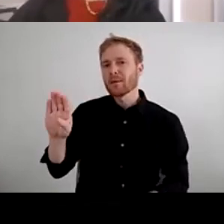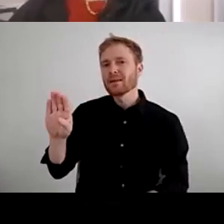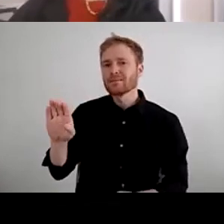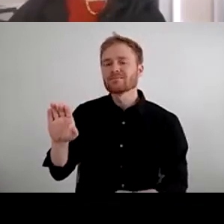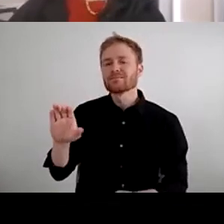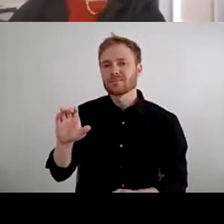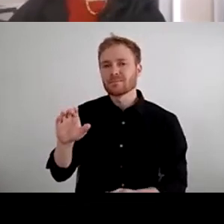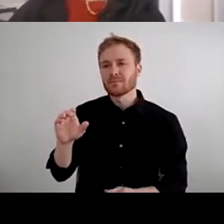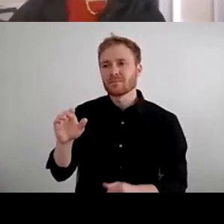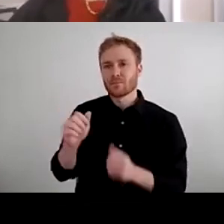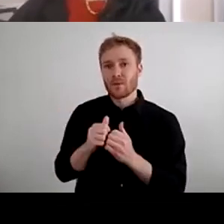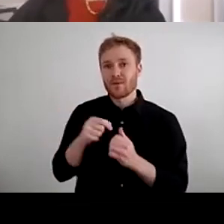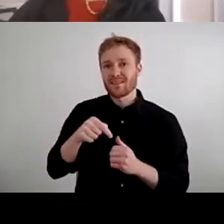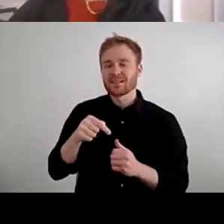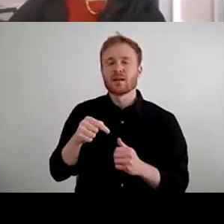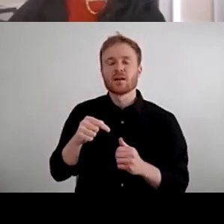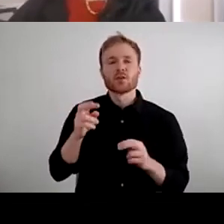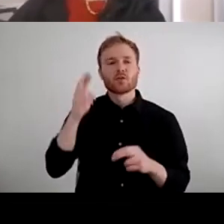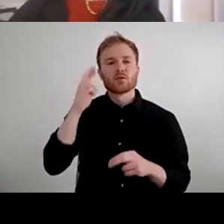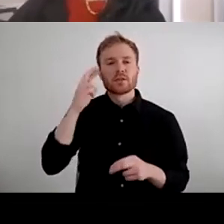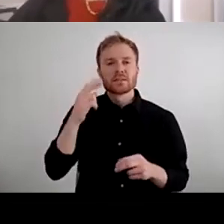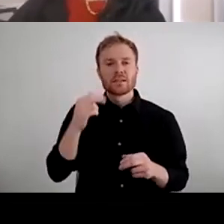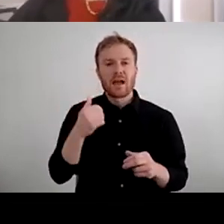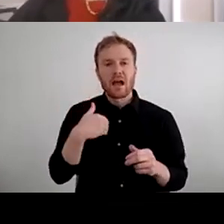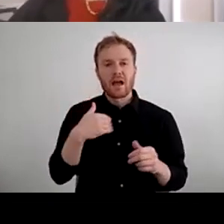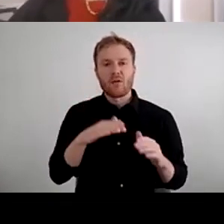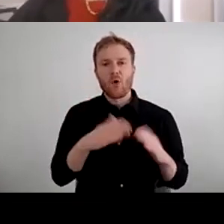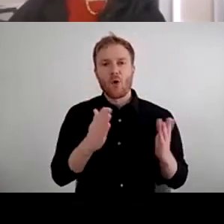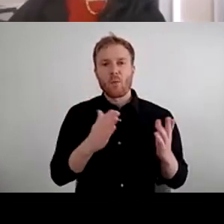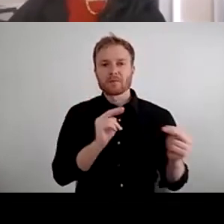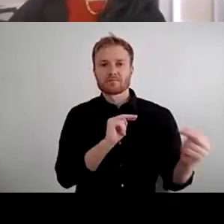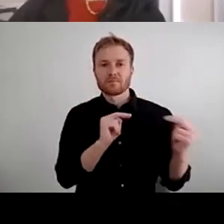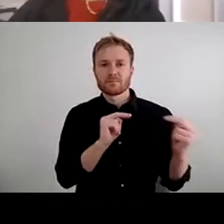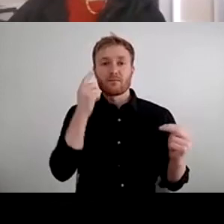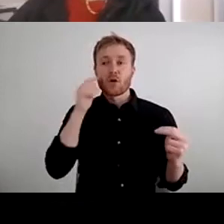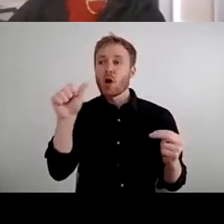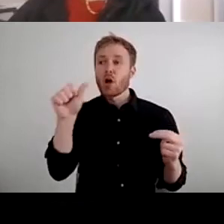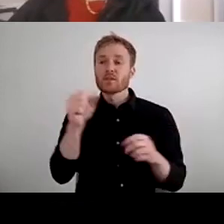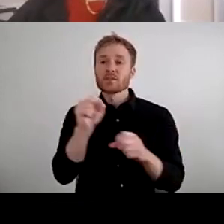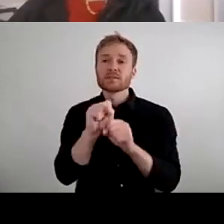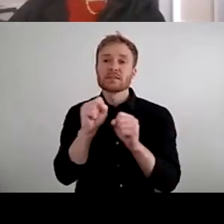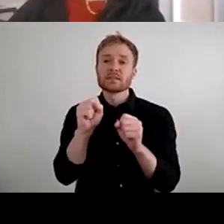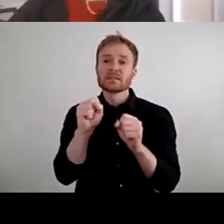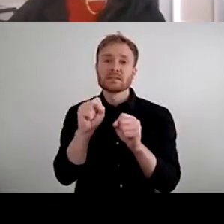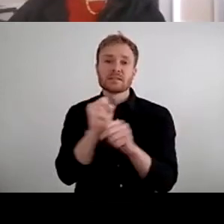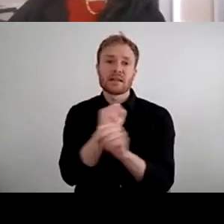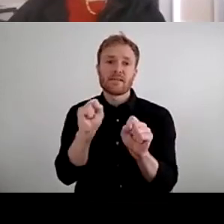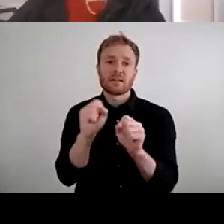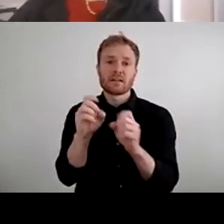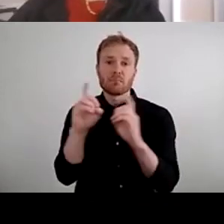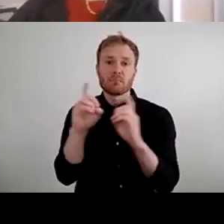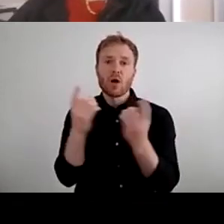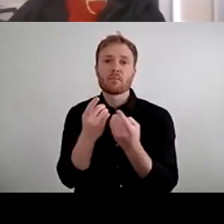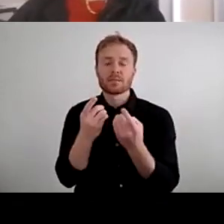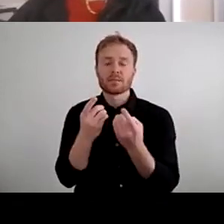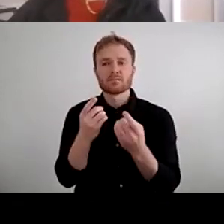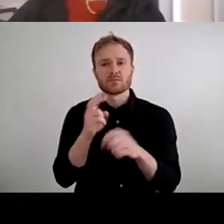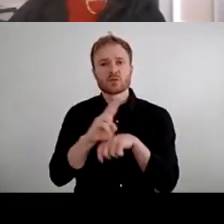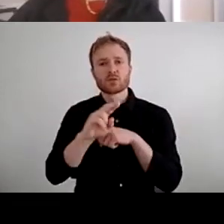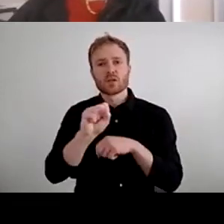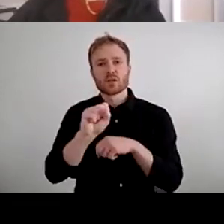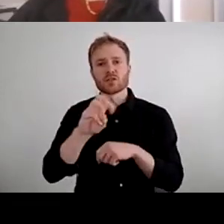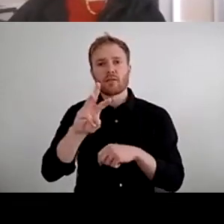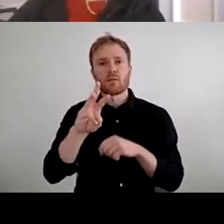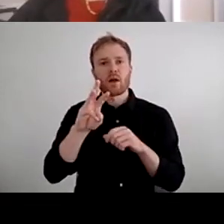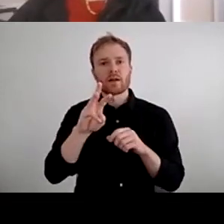have this open is for other public safety bureaus to start utilizing this software as well. So basically it will come out for